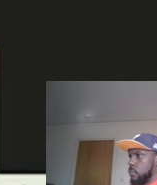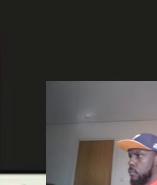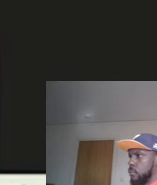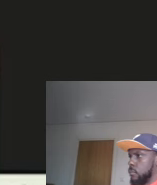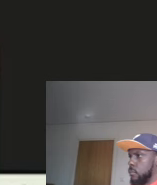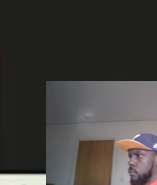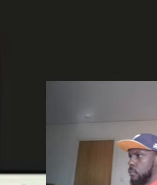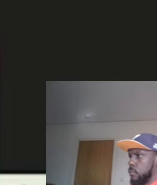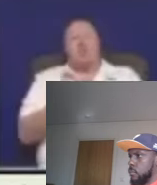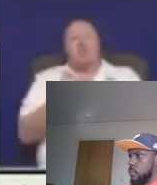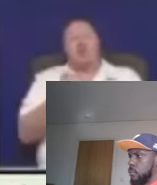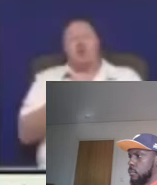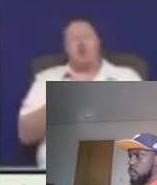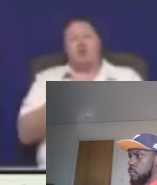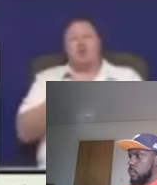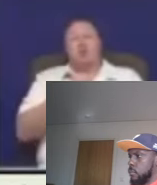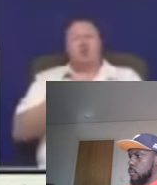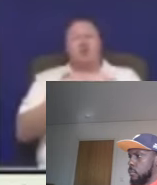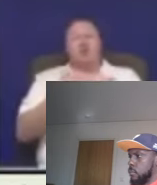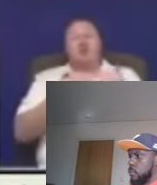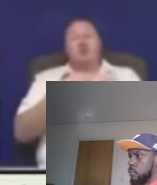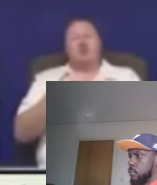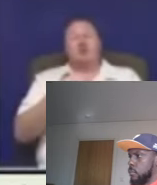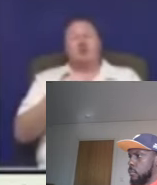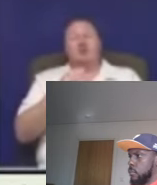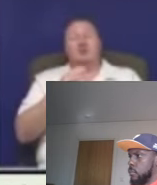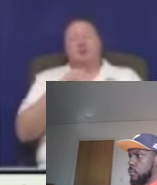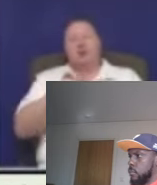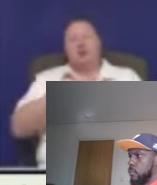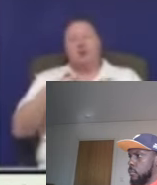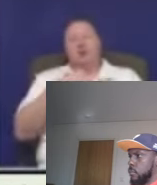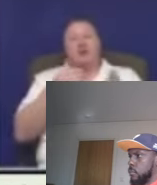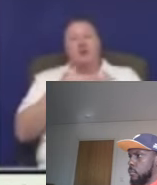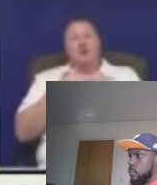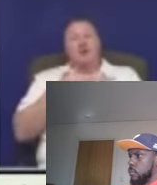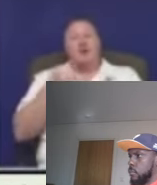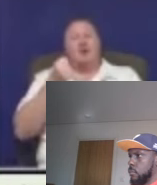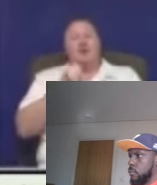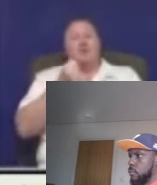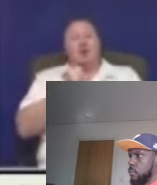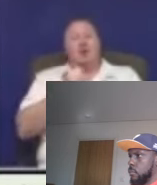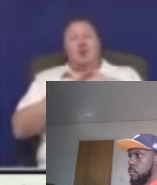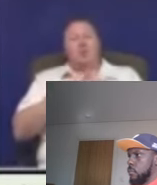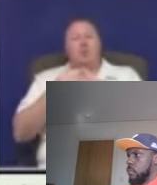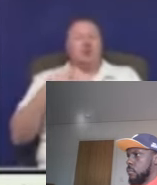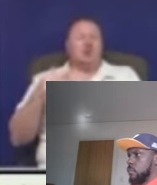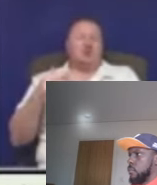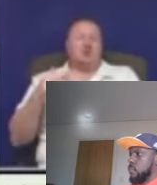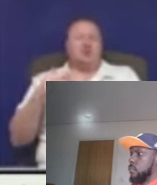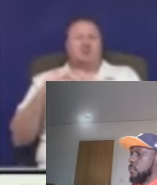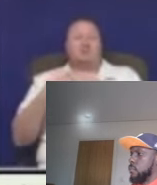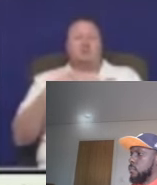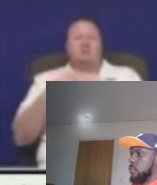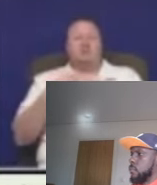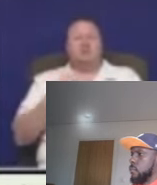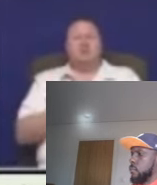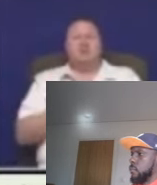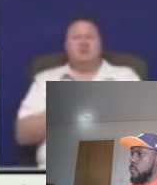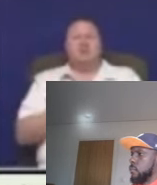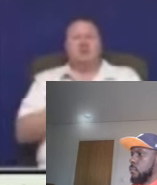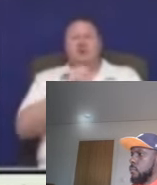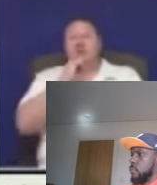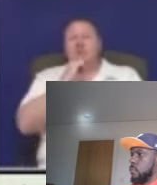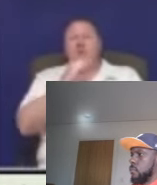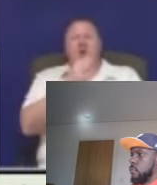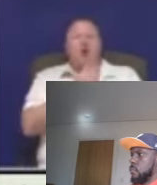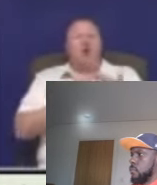sites impacts our communities directly. It results in half-finished buildings, idle construction sites,